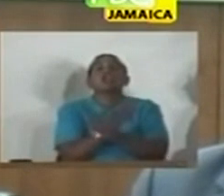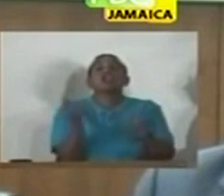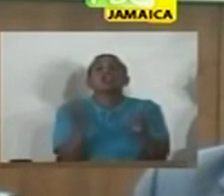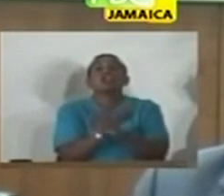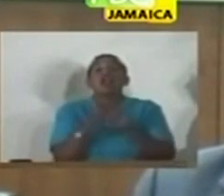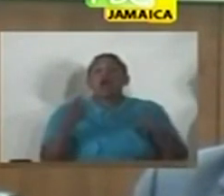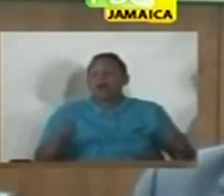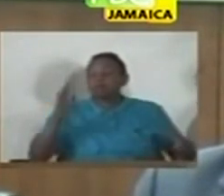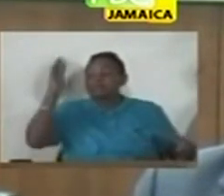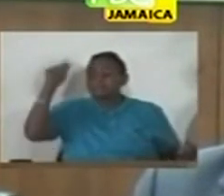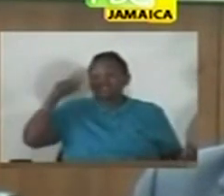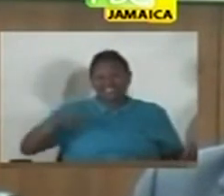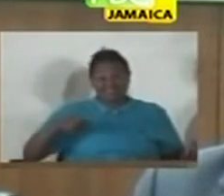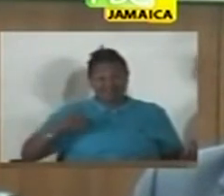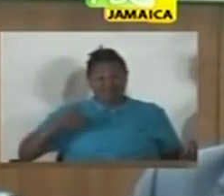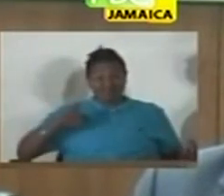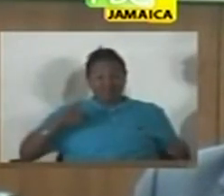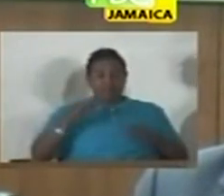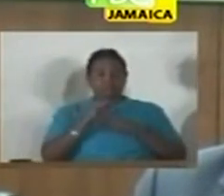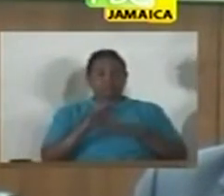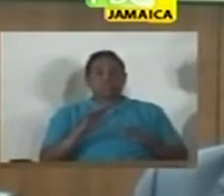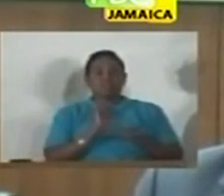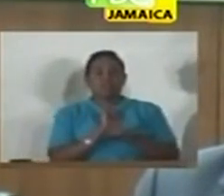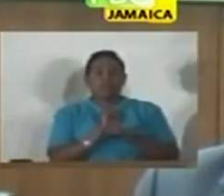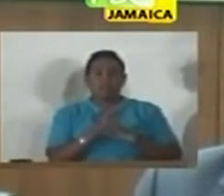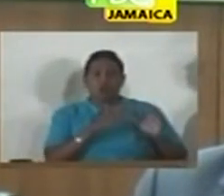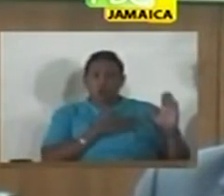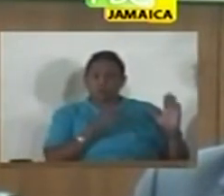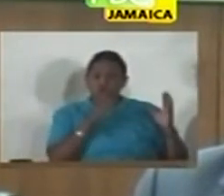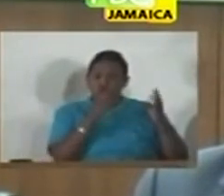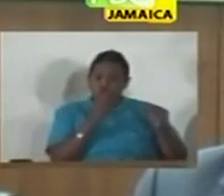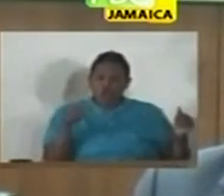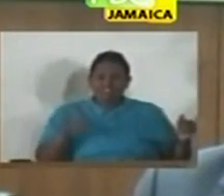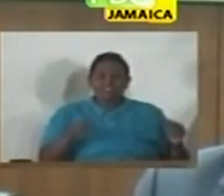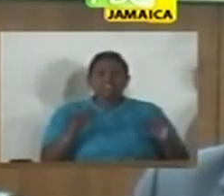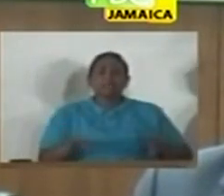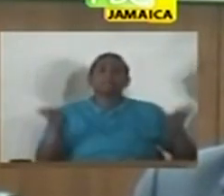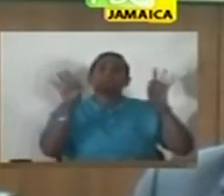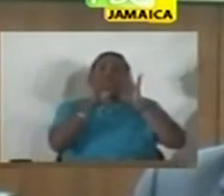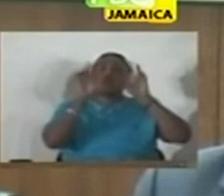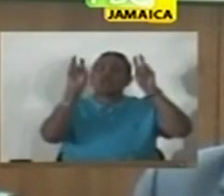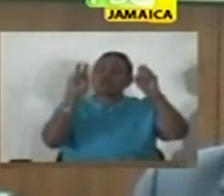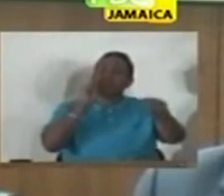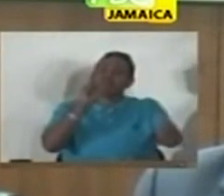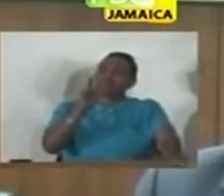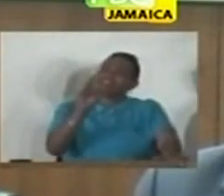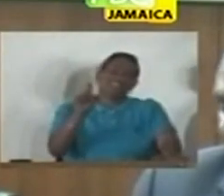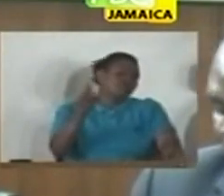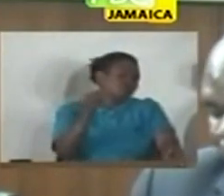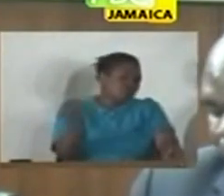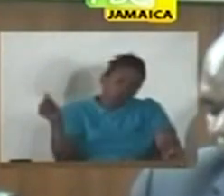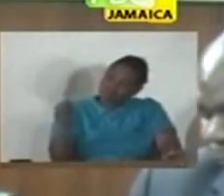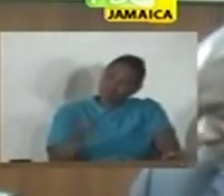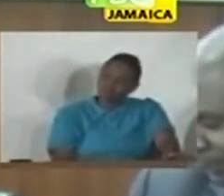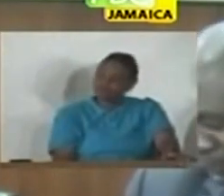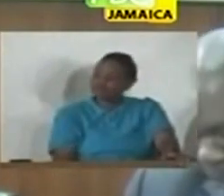Speaker, this Minister of Labour is committed to a resolution of this important issue once and for all.